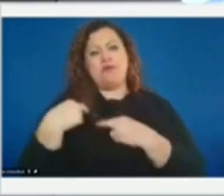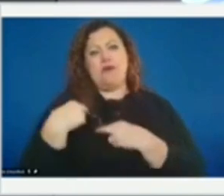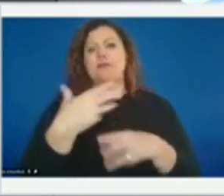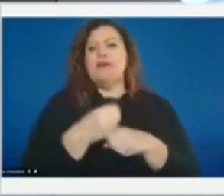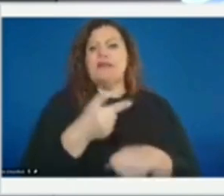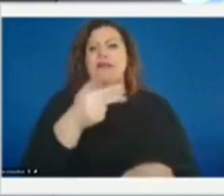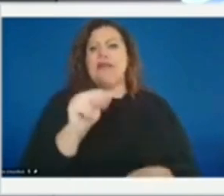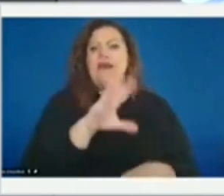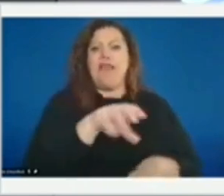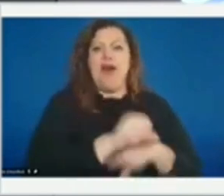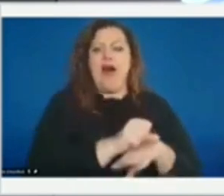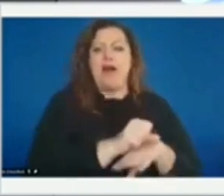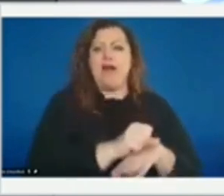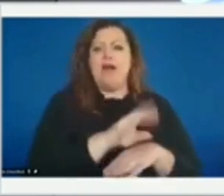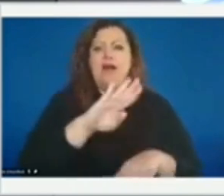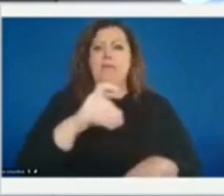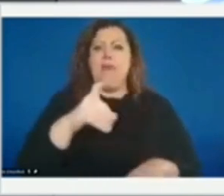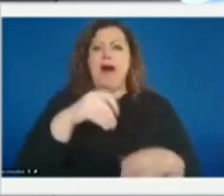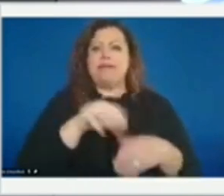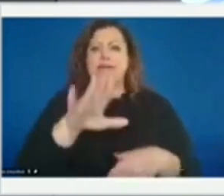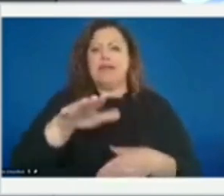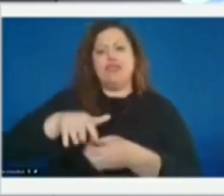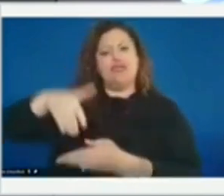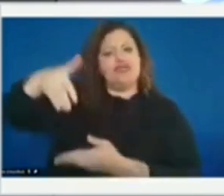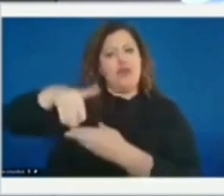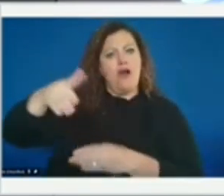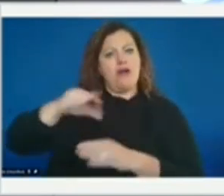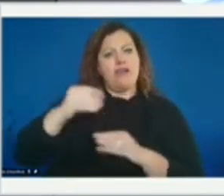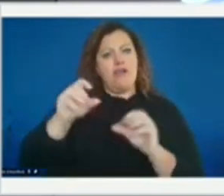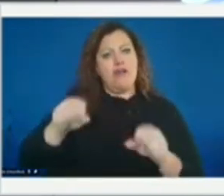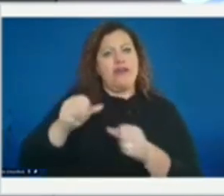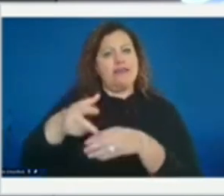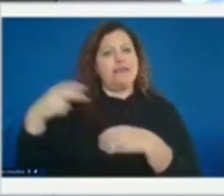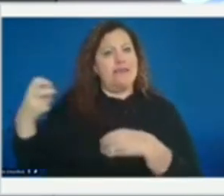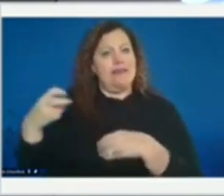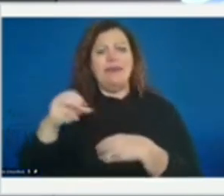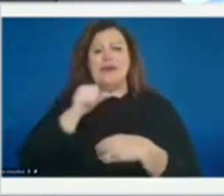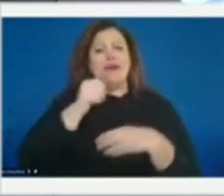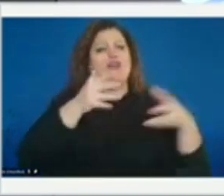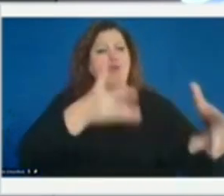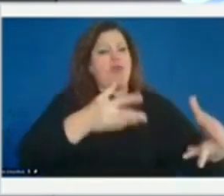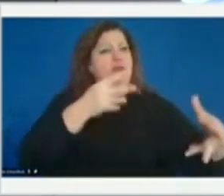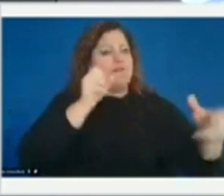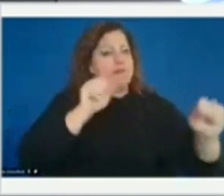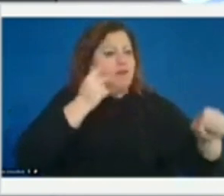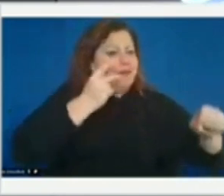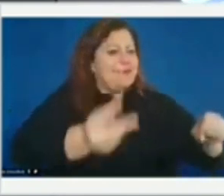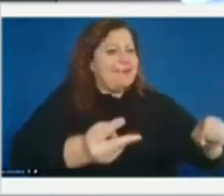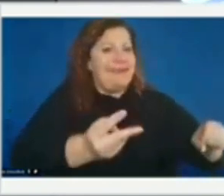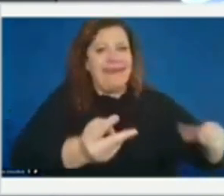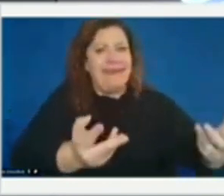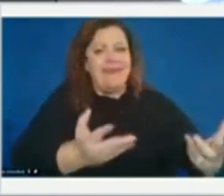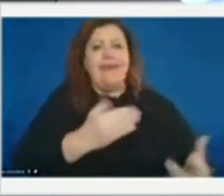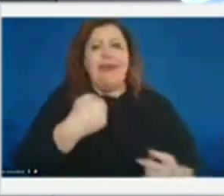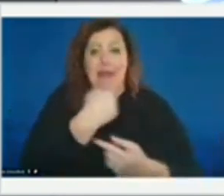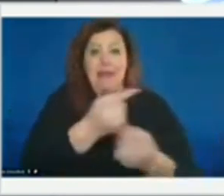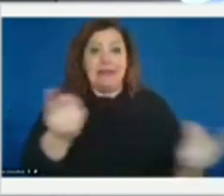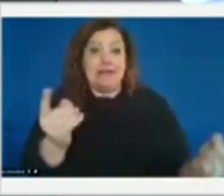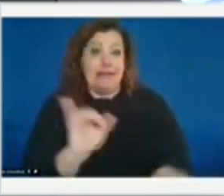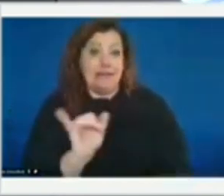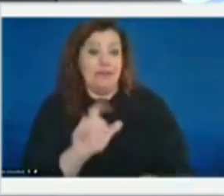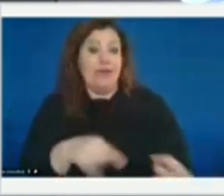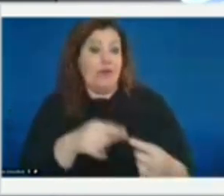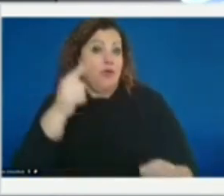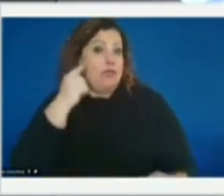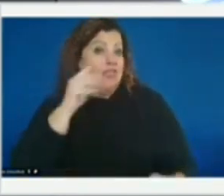trunk that no one can steal from. Don't just leave it visible for somebody to see. And I'll say this too, when you hear those